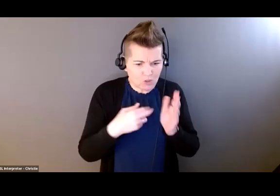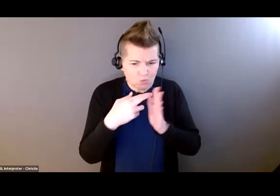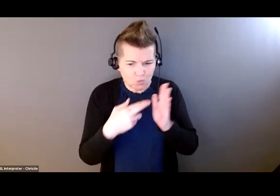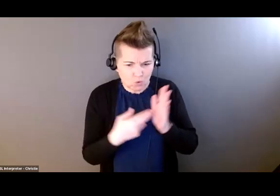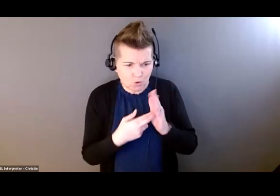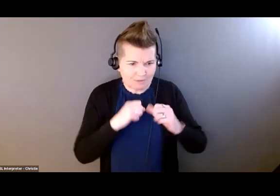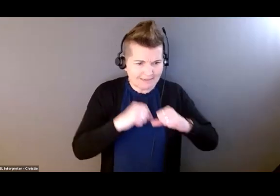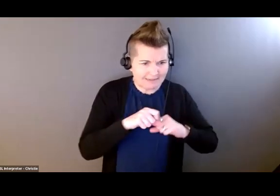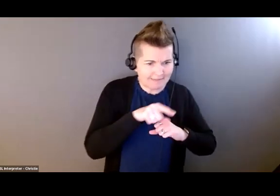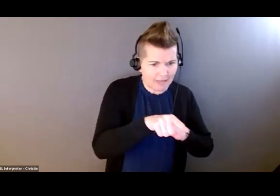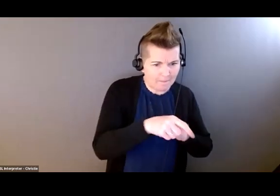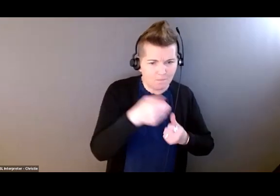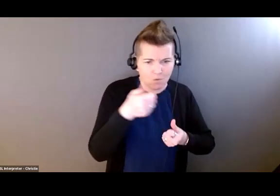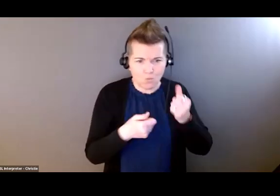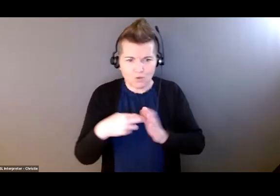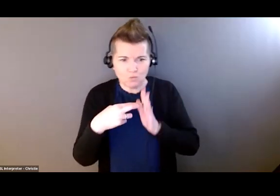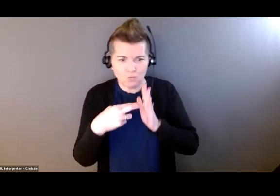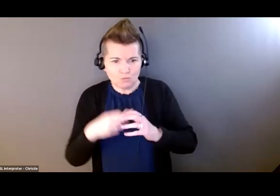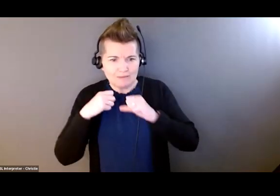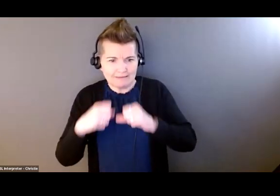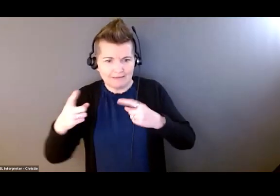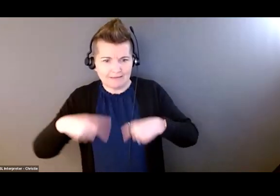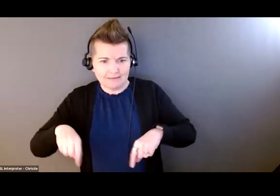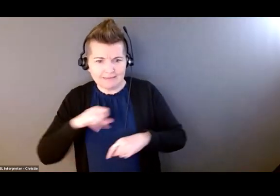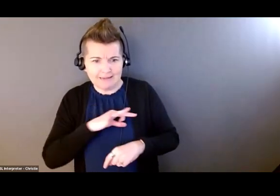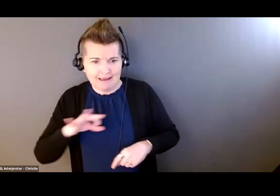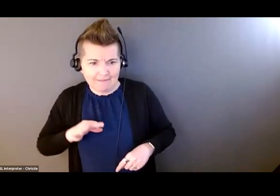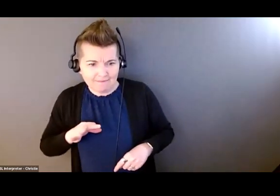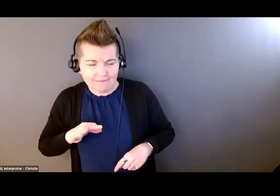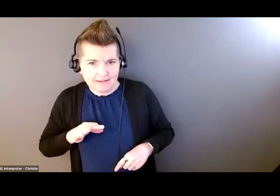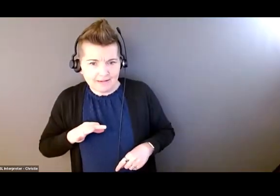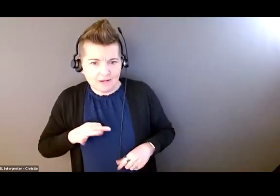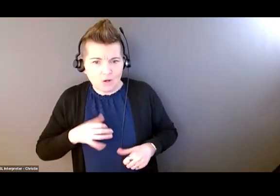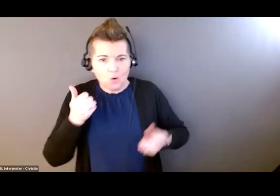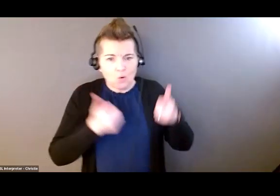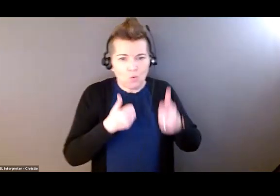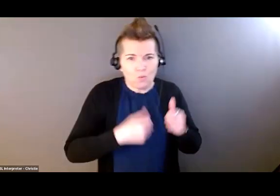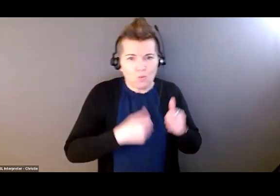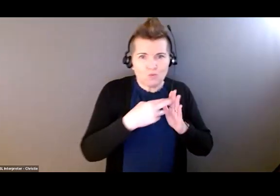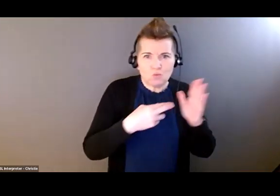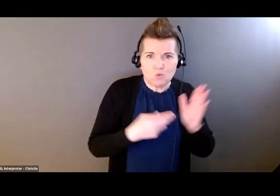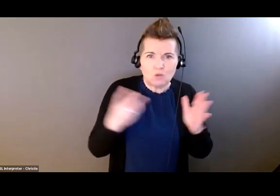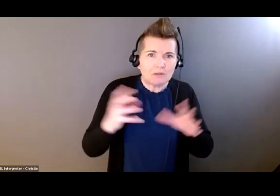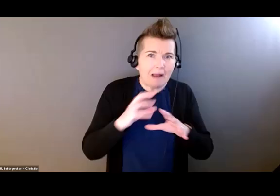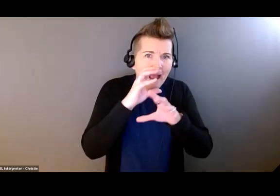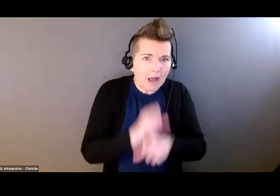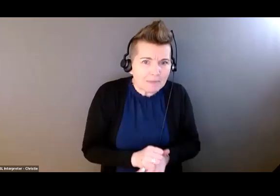pushed us to ask hard questions about which rules protect residents.